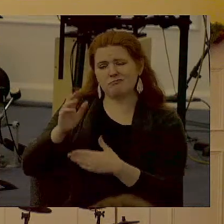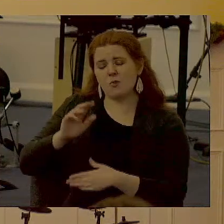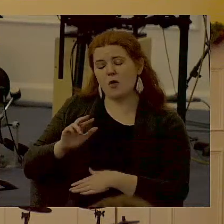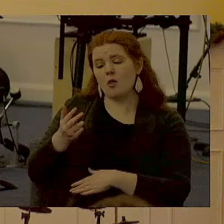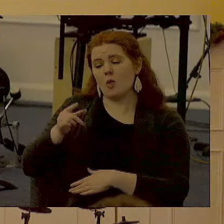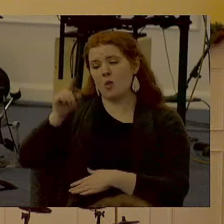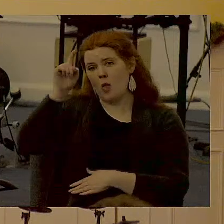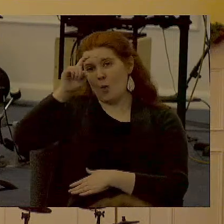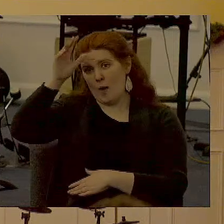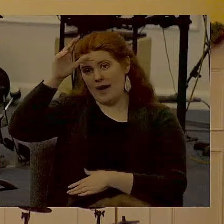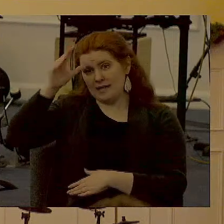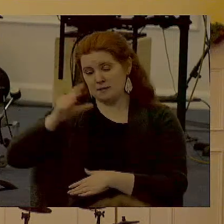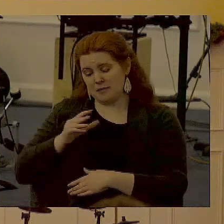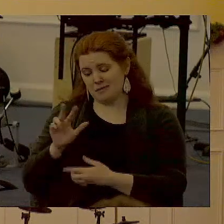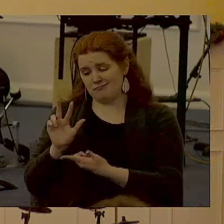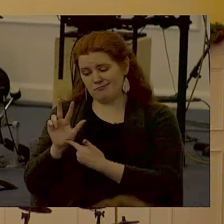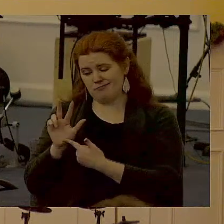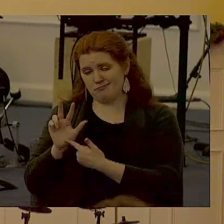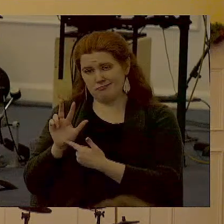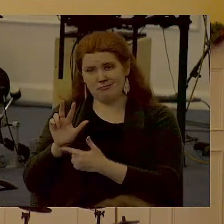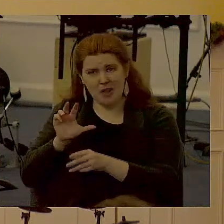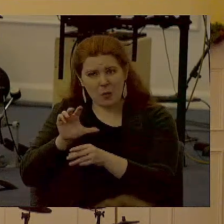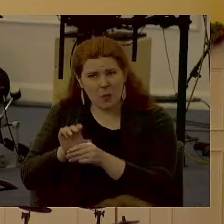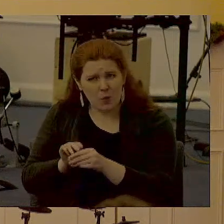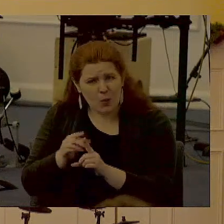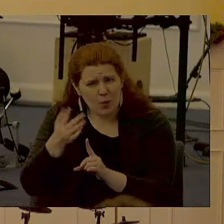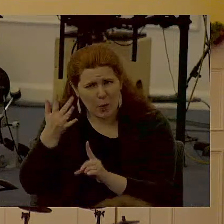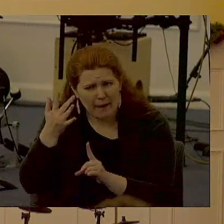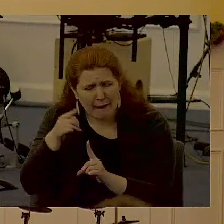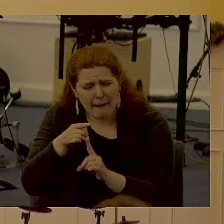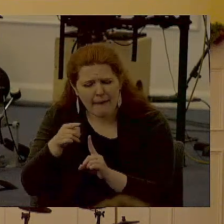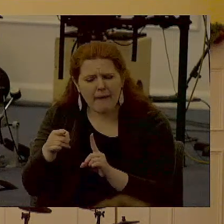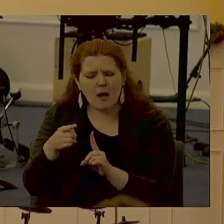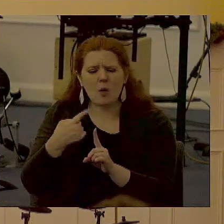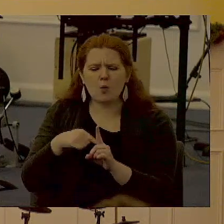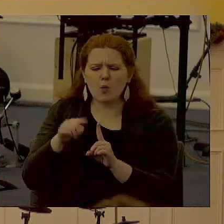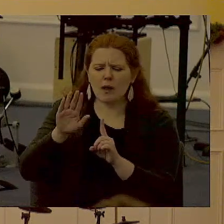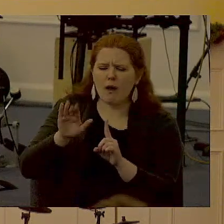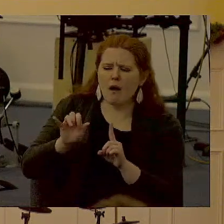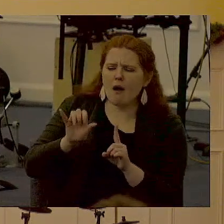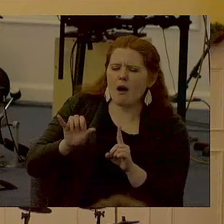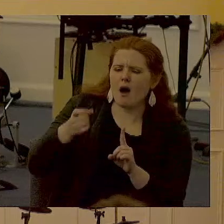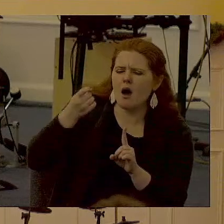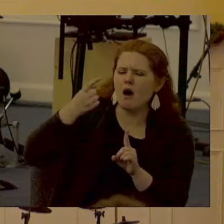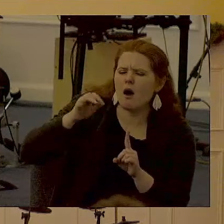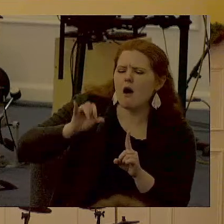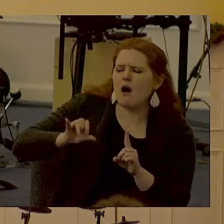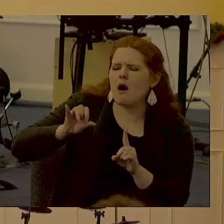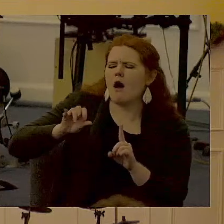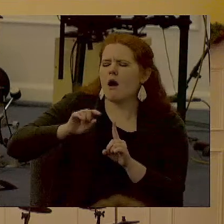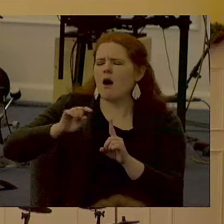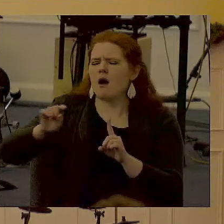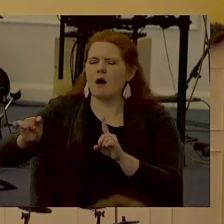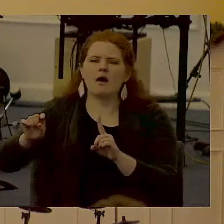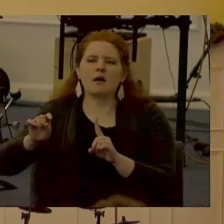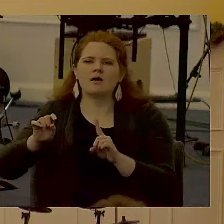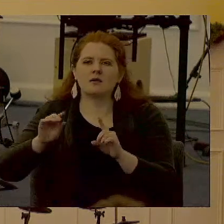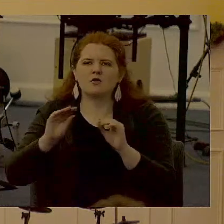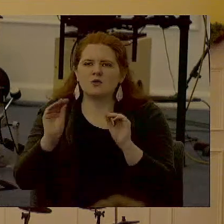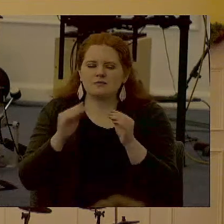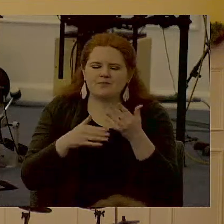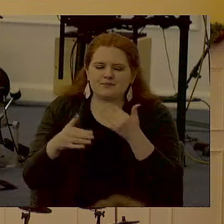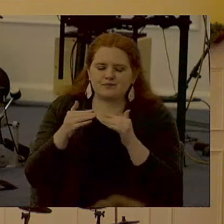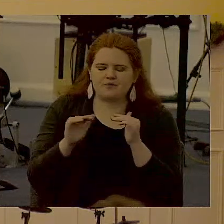are included so that we can understand that there is no